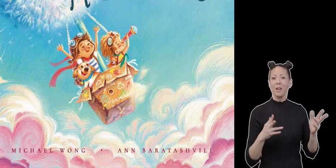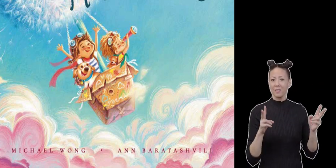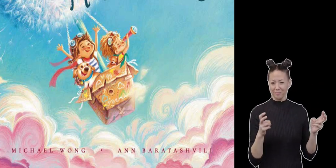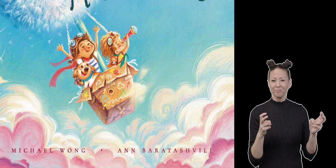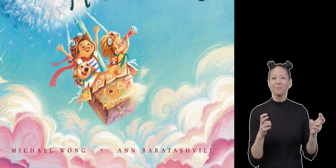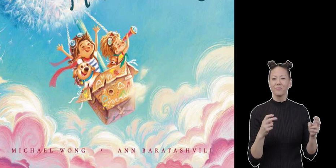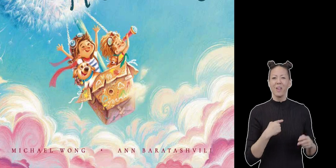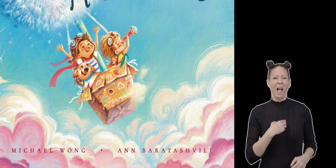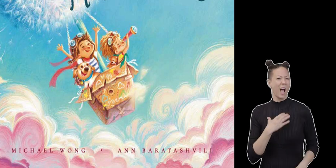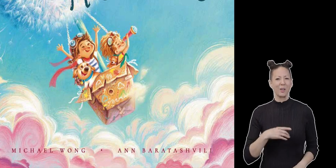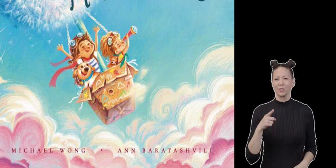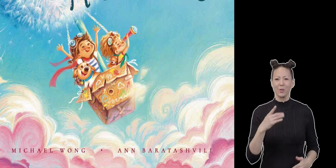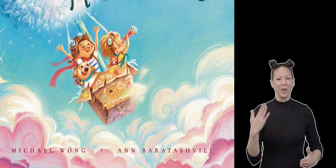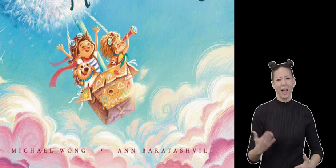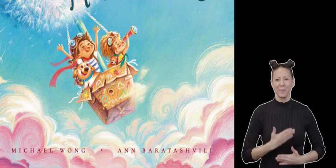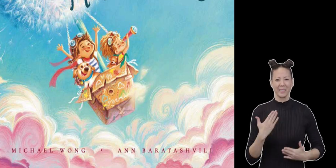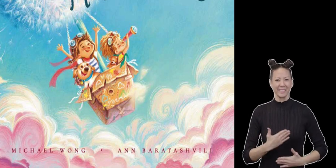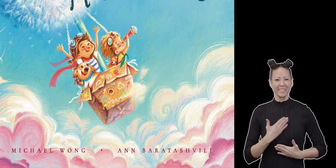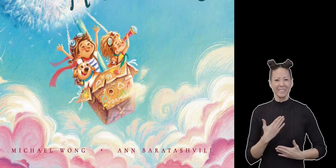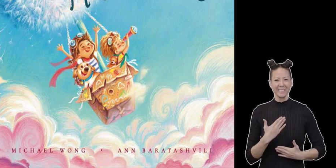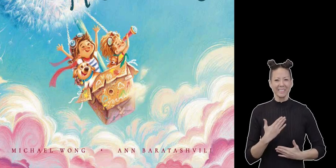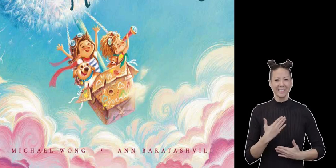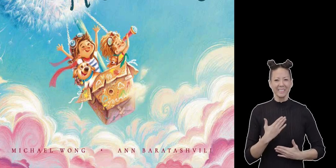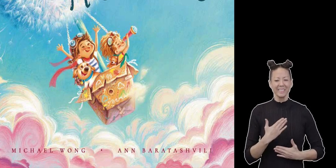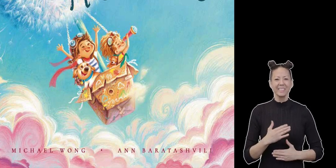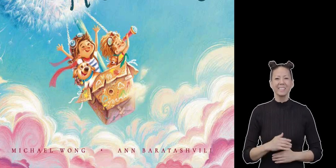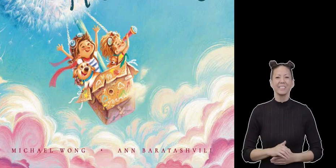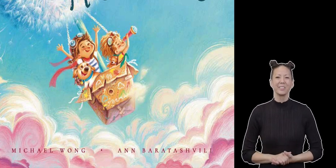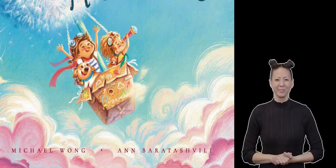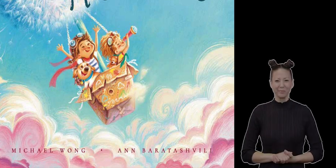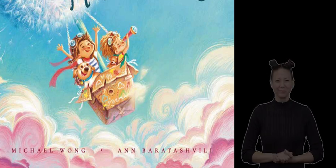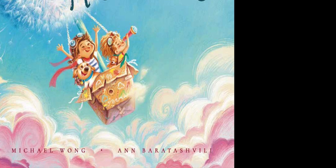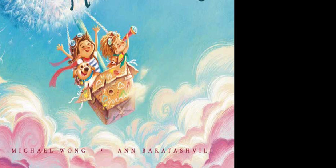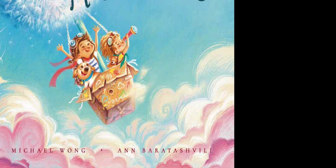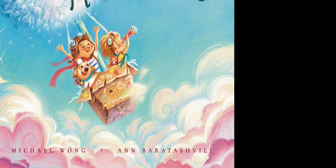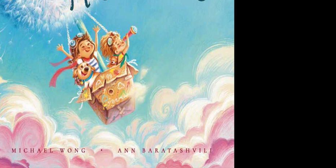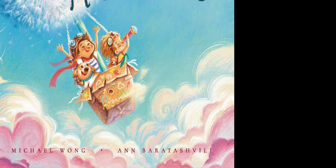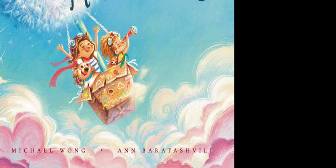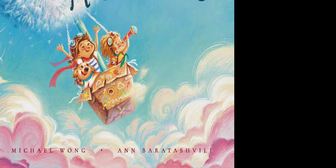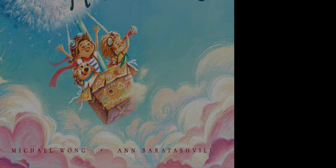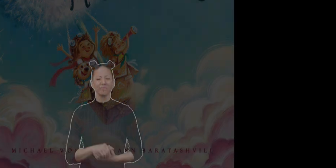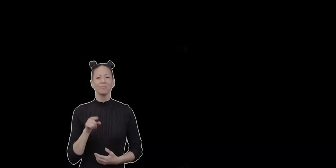In blue script letters, the title is, I Wish You Happiness.